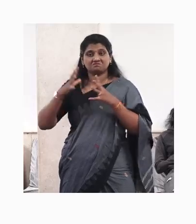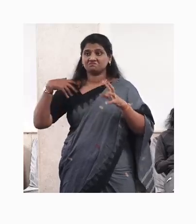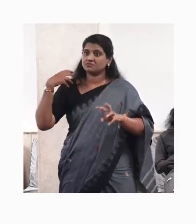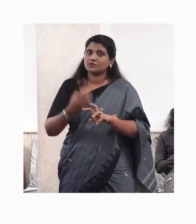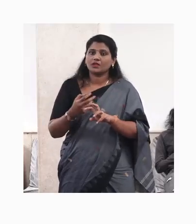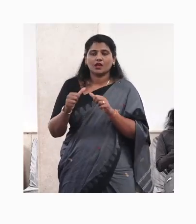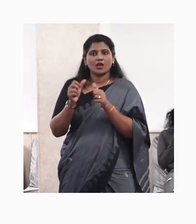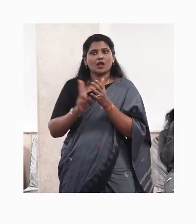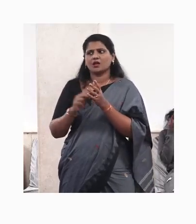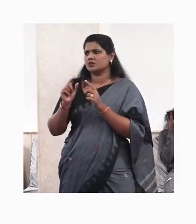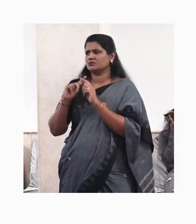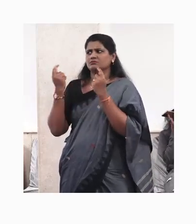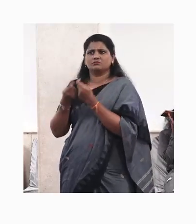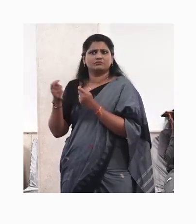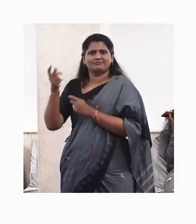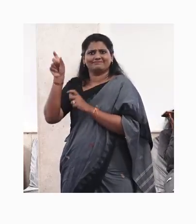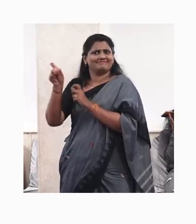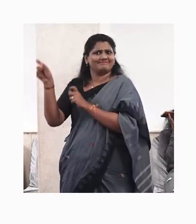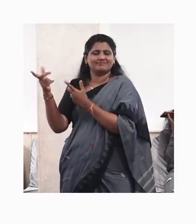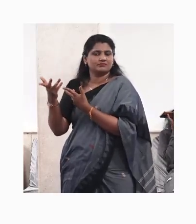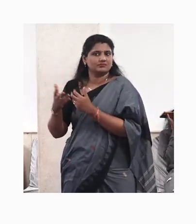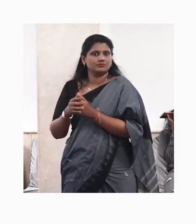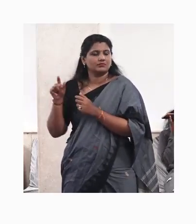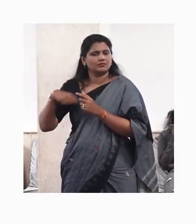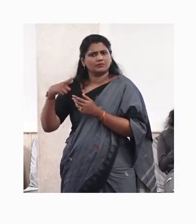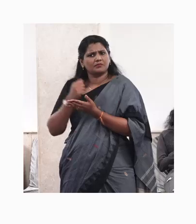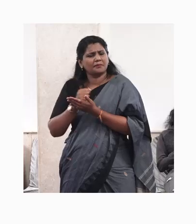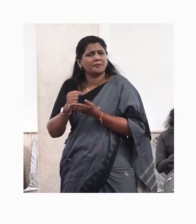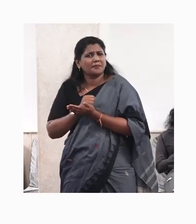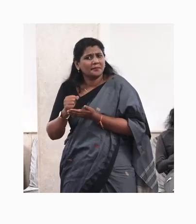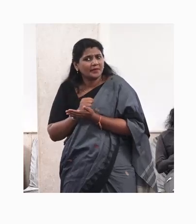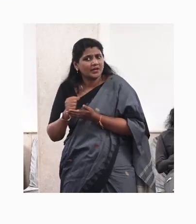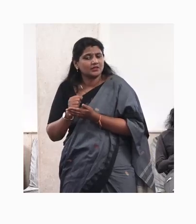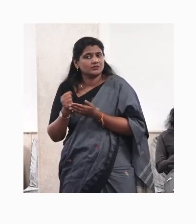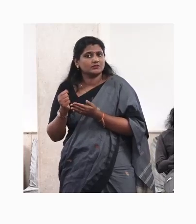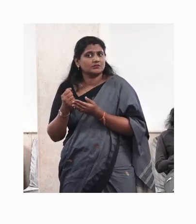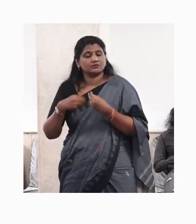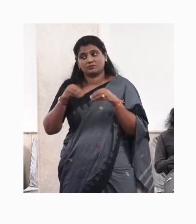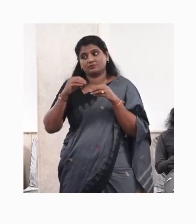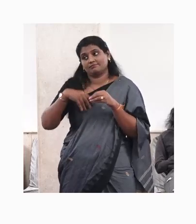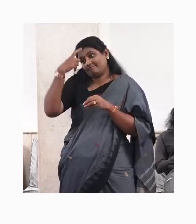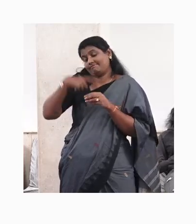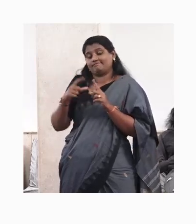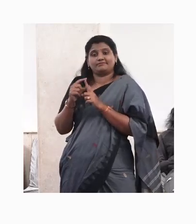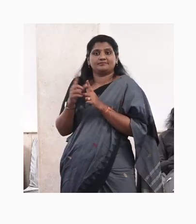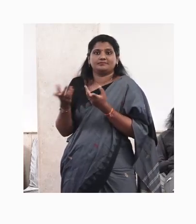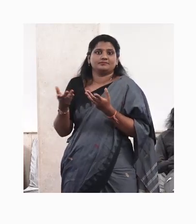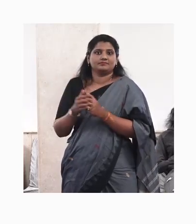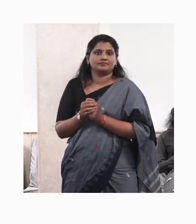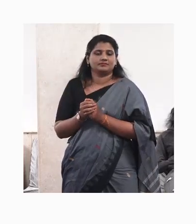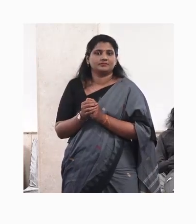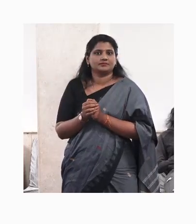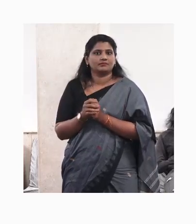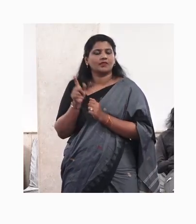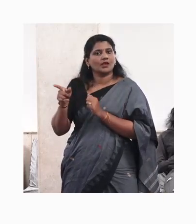Anbu and Keerthana and some of our other colleagues who probably practice it more than I do, much more,